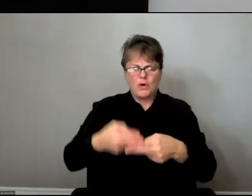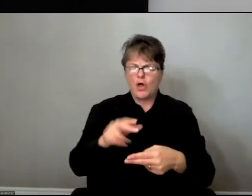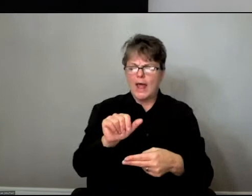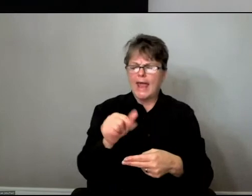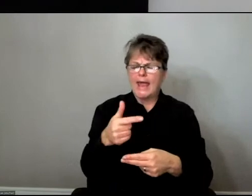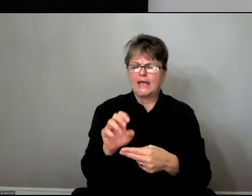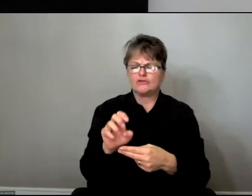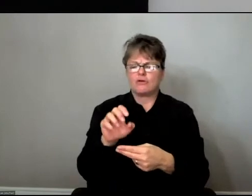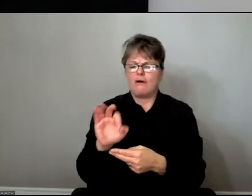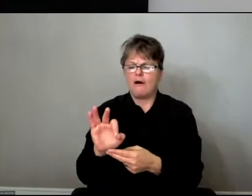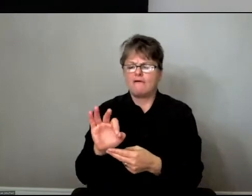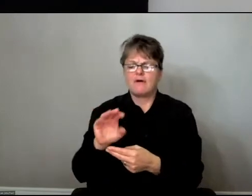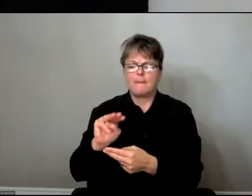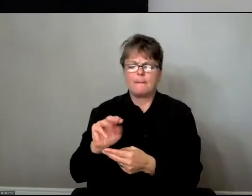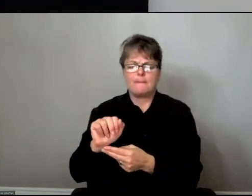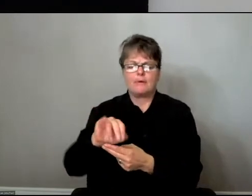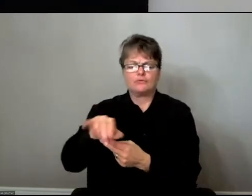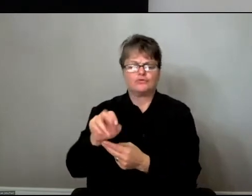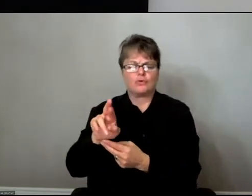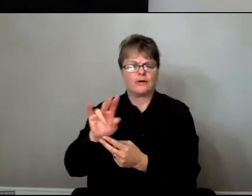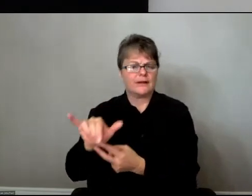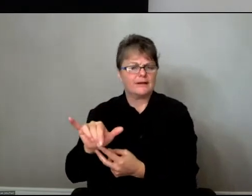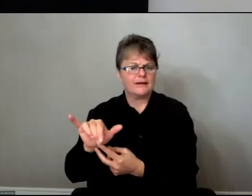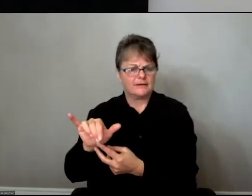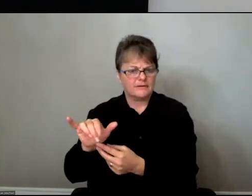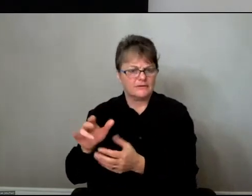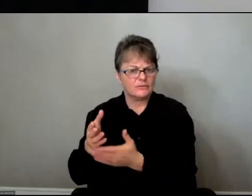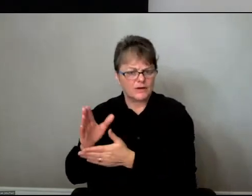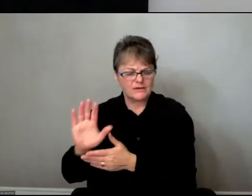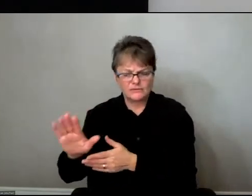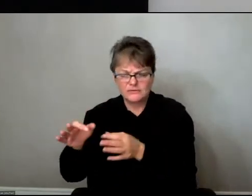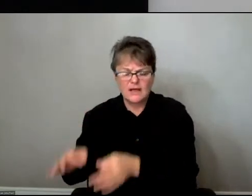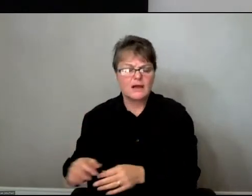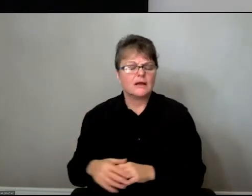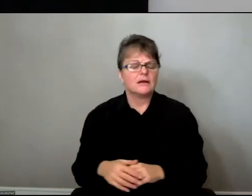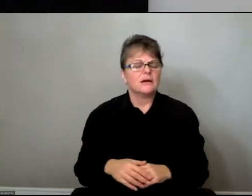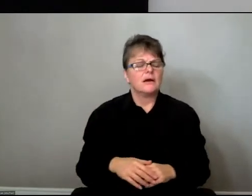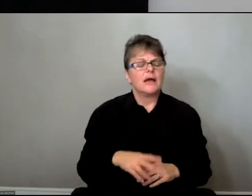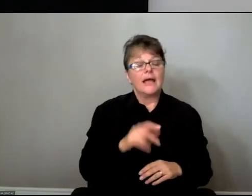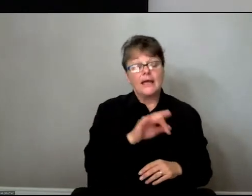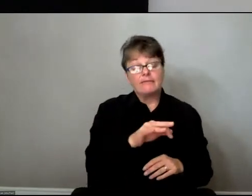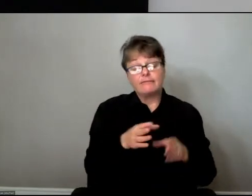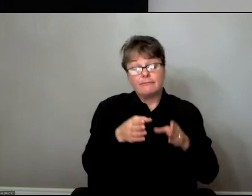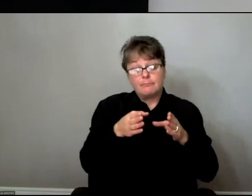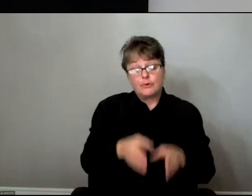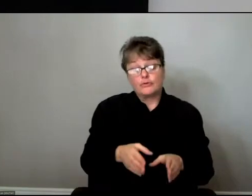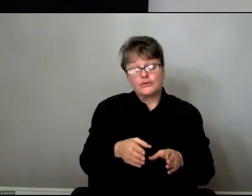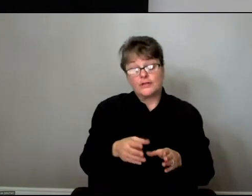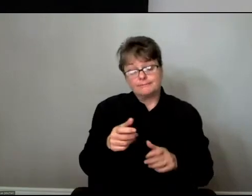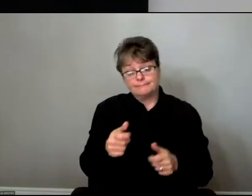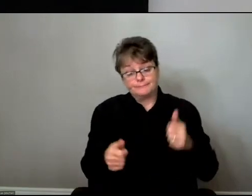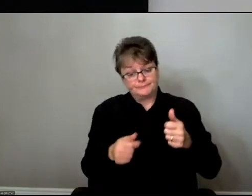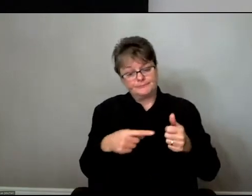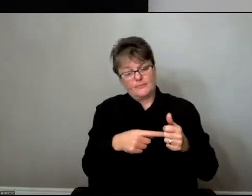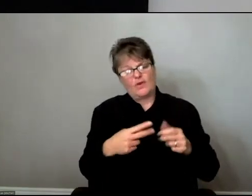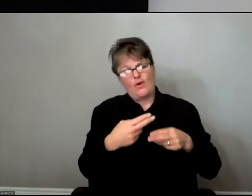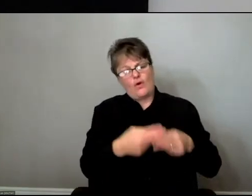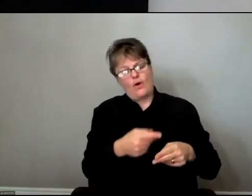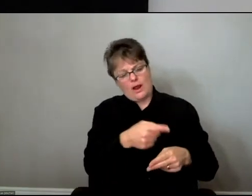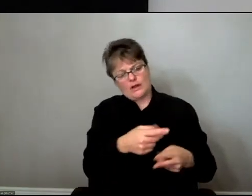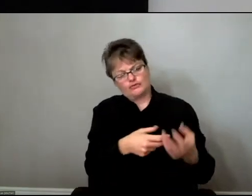Measures put into place when a person is in a position of trust. What screening is used